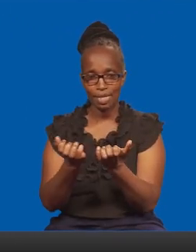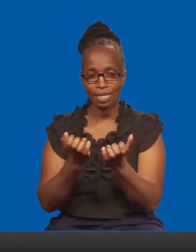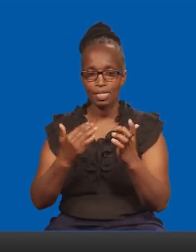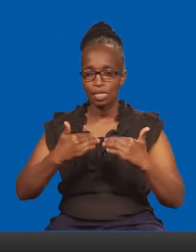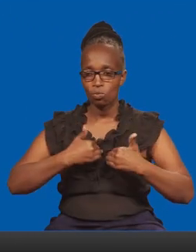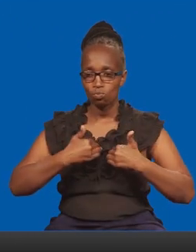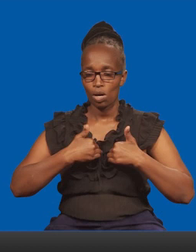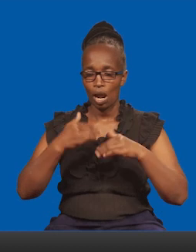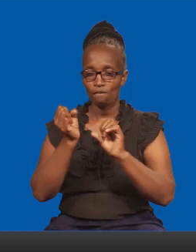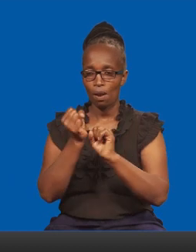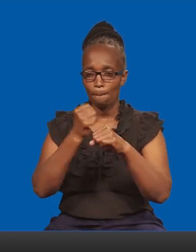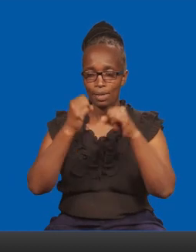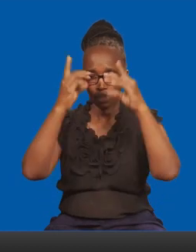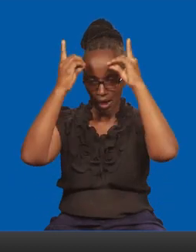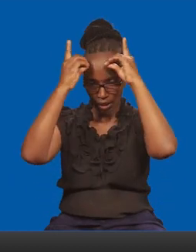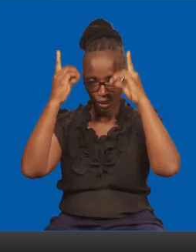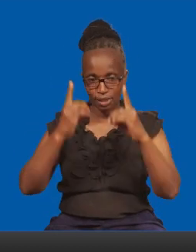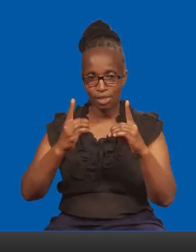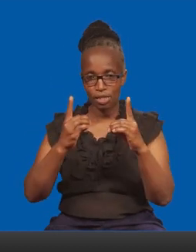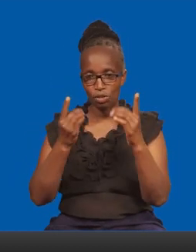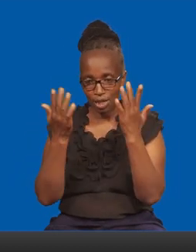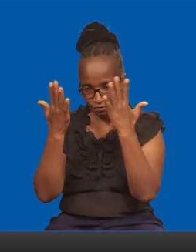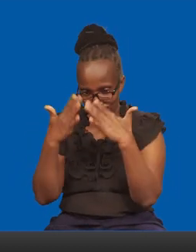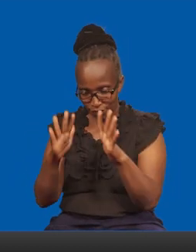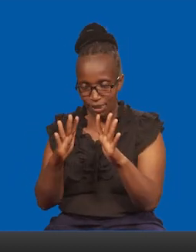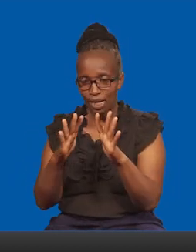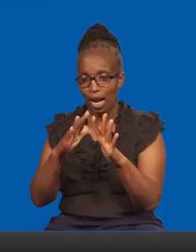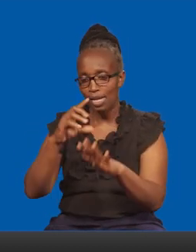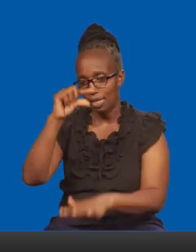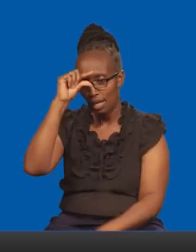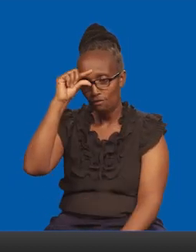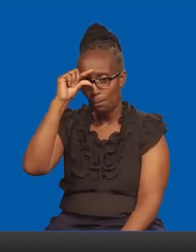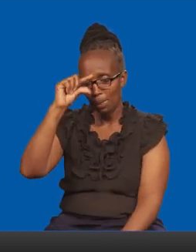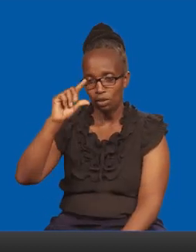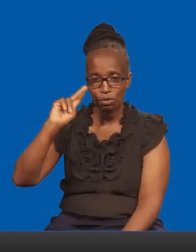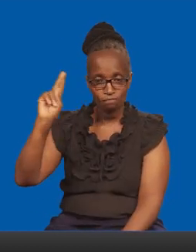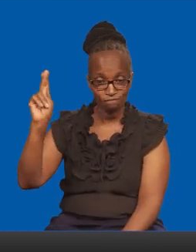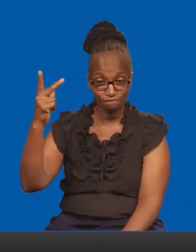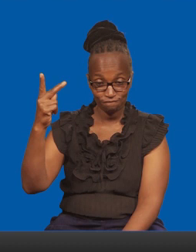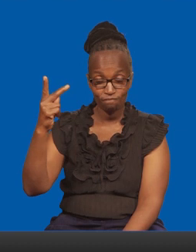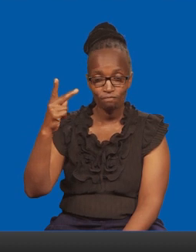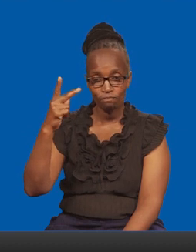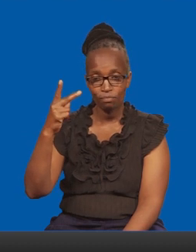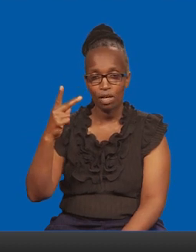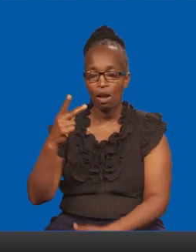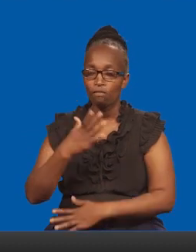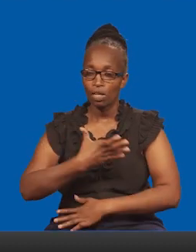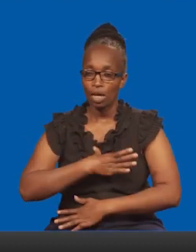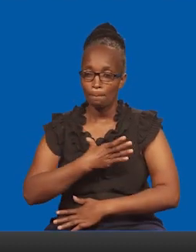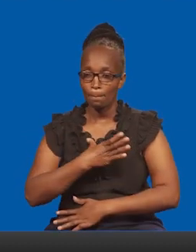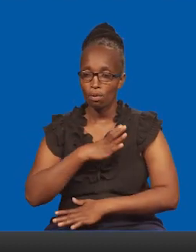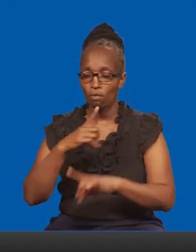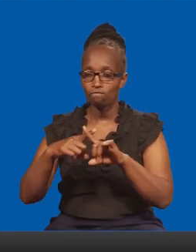mawili. We have already made the decision as the government of Kenya